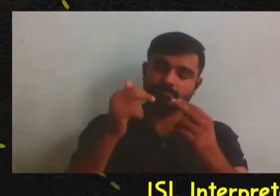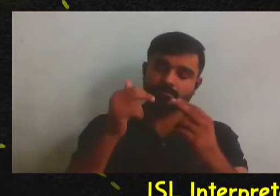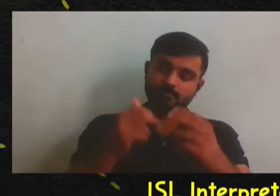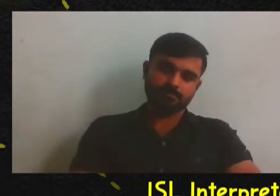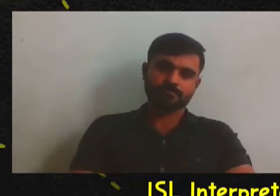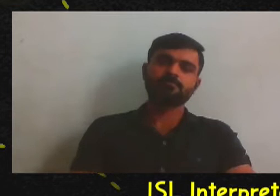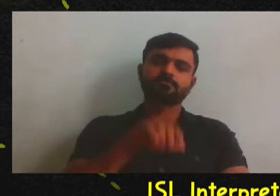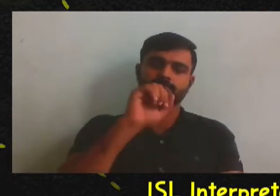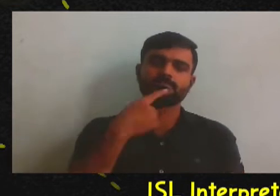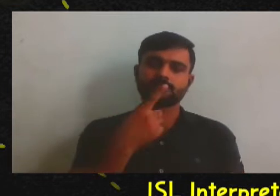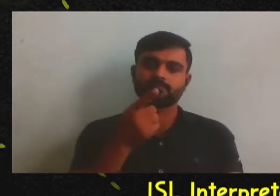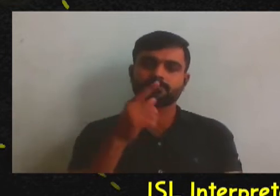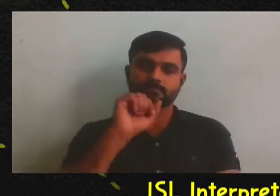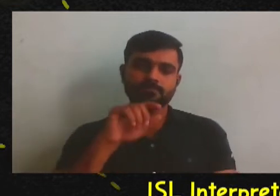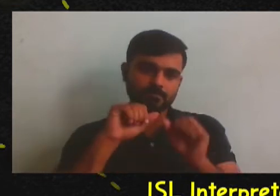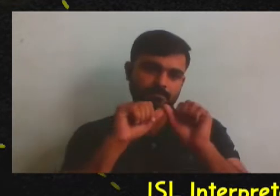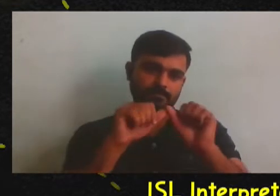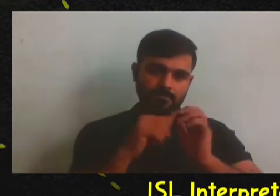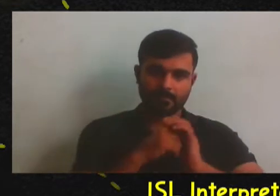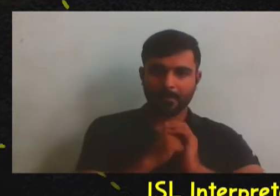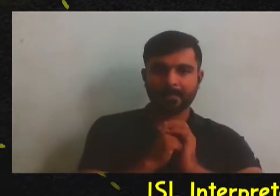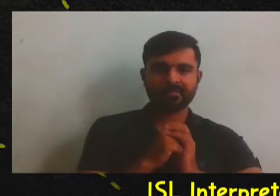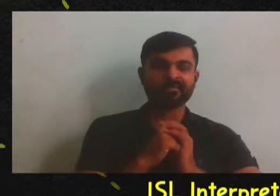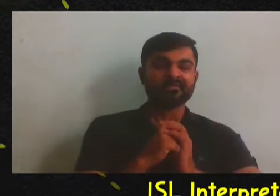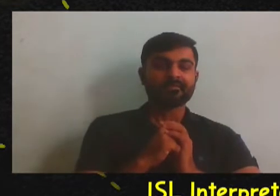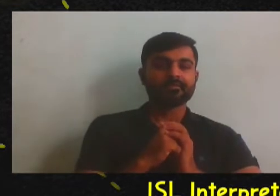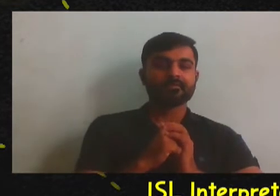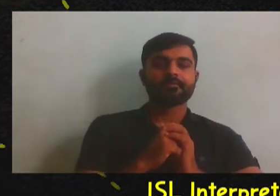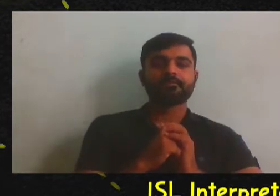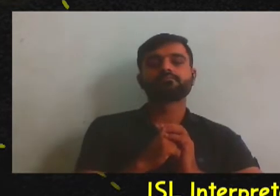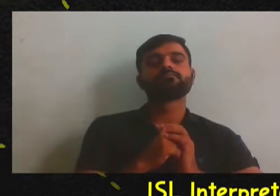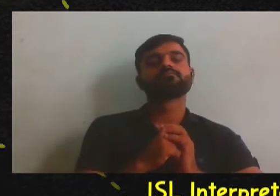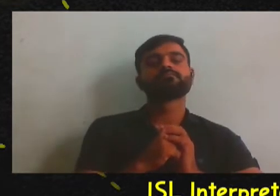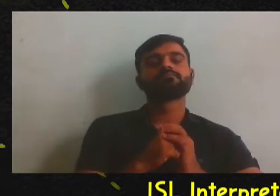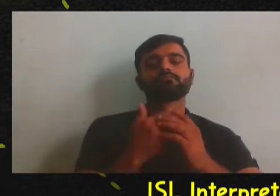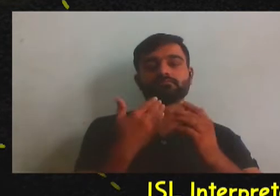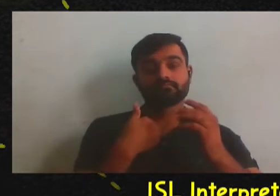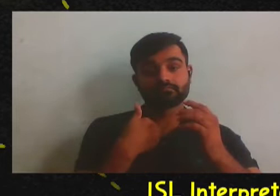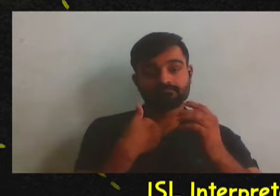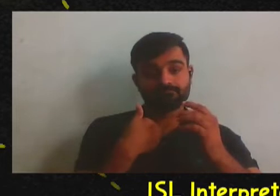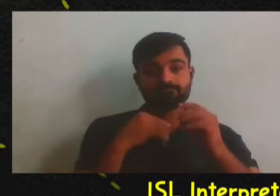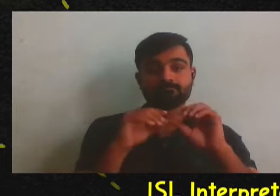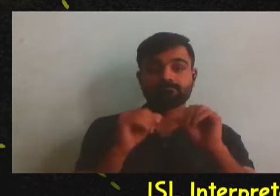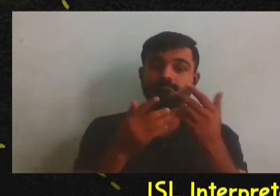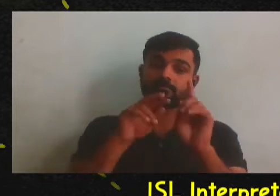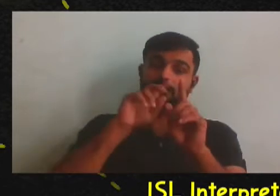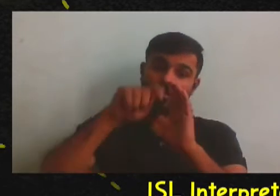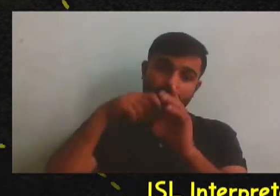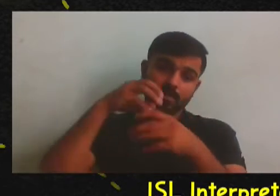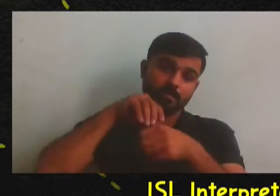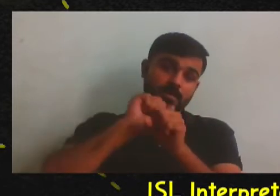Sure. So I'll answer both of those questions at once. I think if they could project the word cloud,